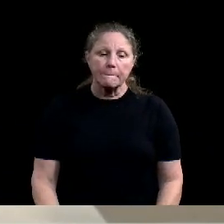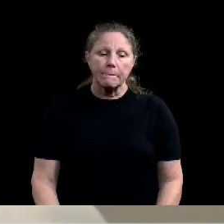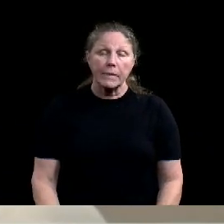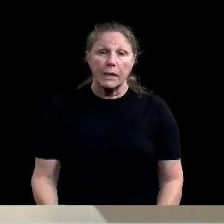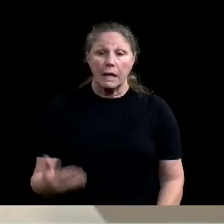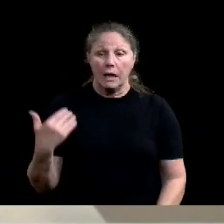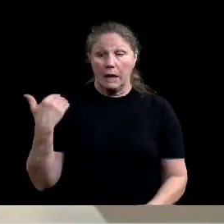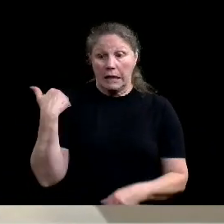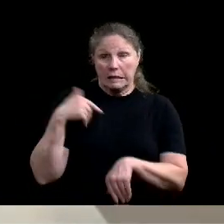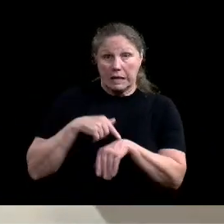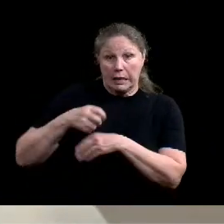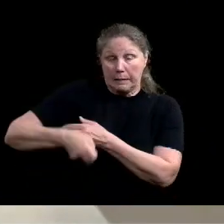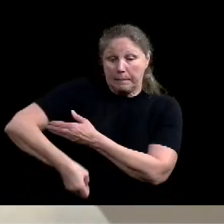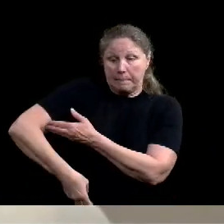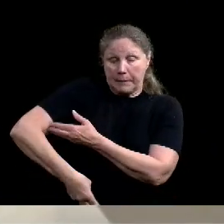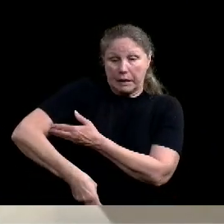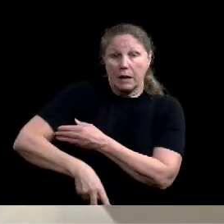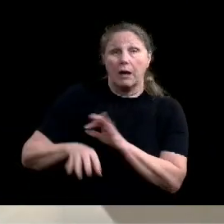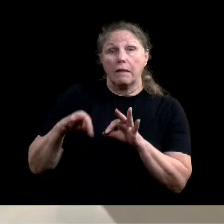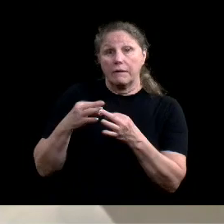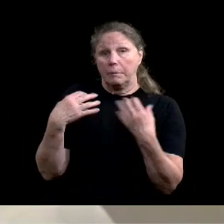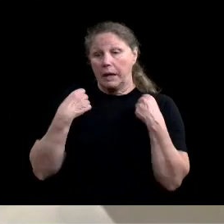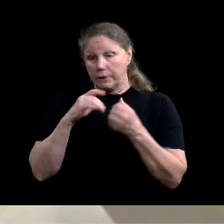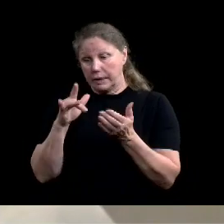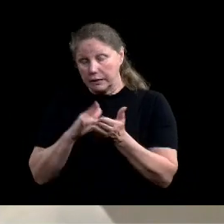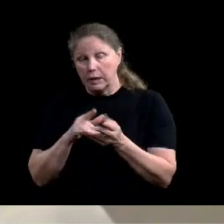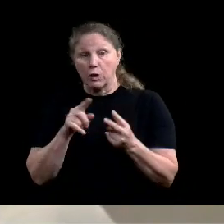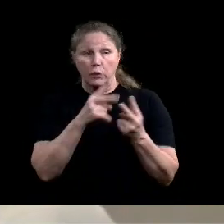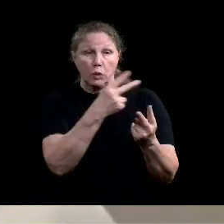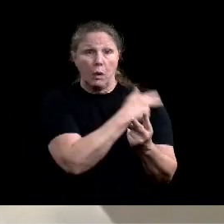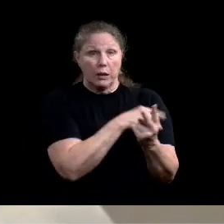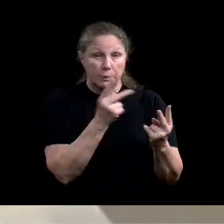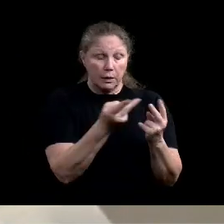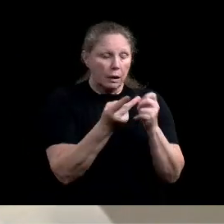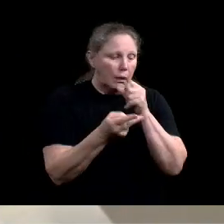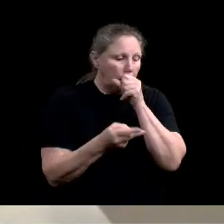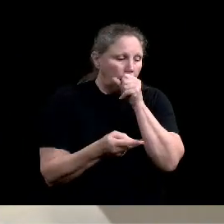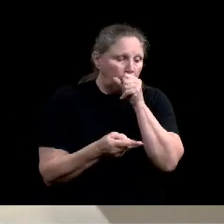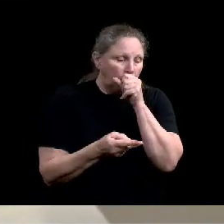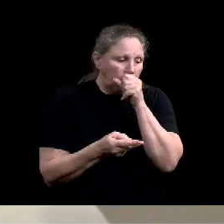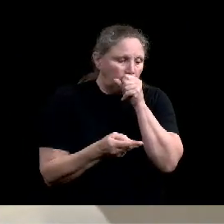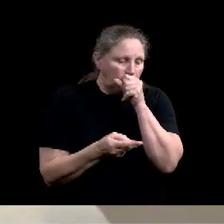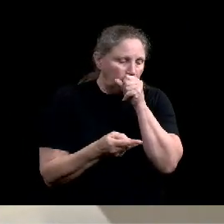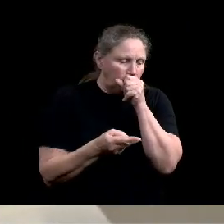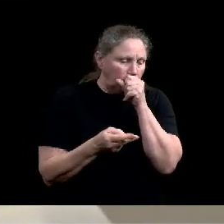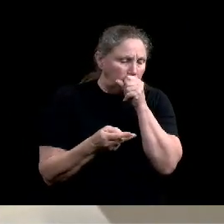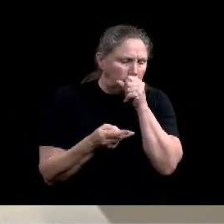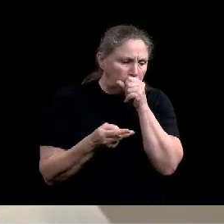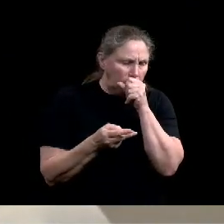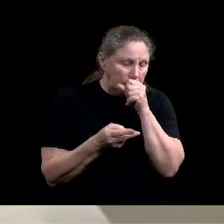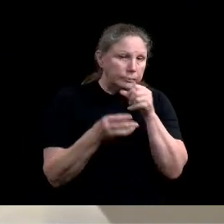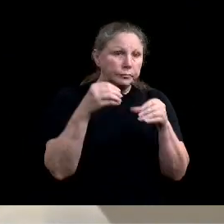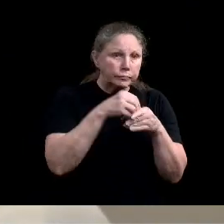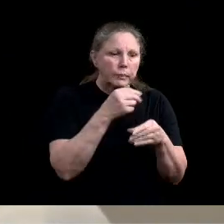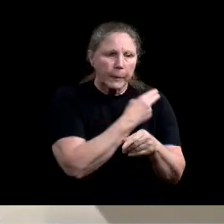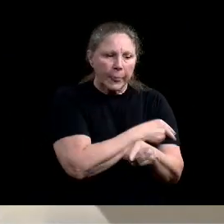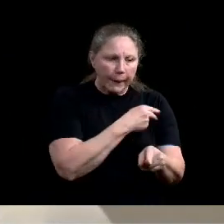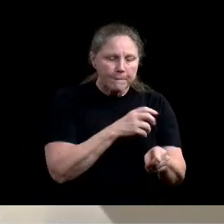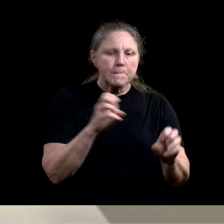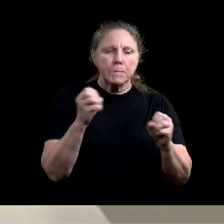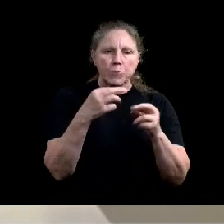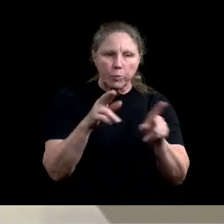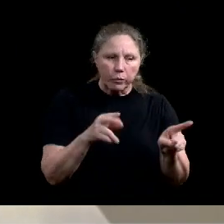the 2 hospital systems, both inside the hospital, the ER, and then in their outpatient